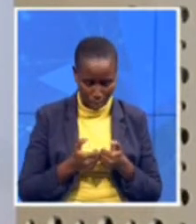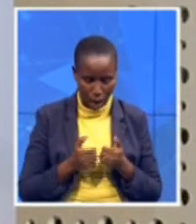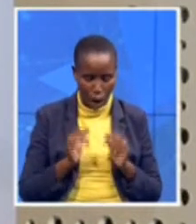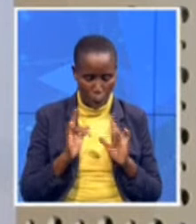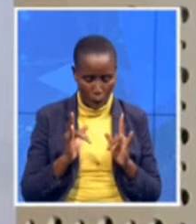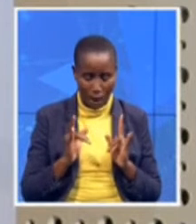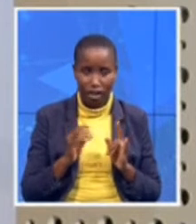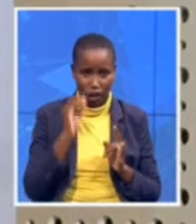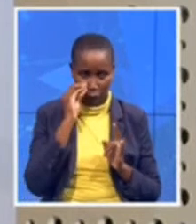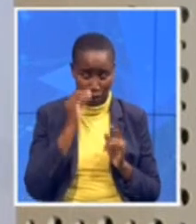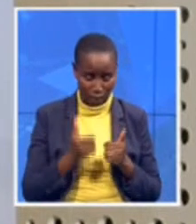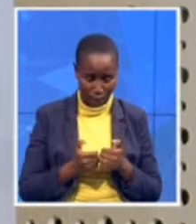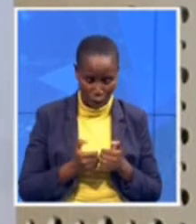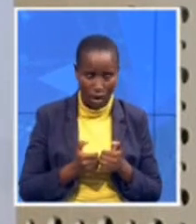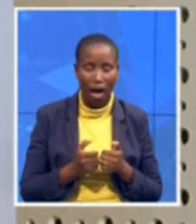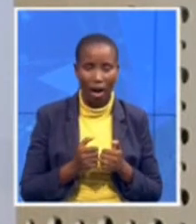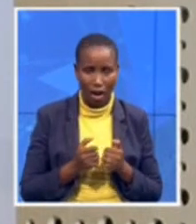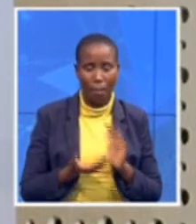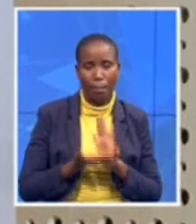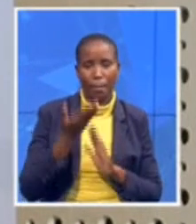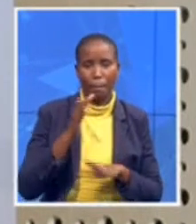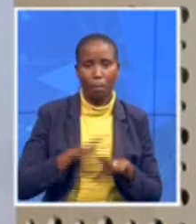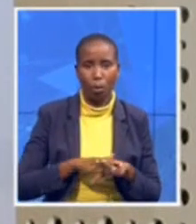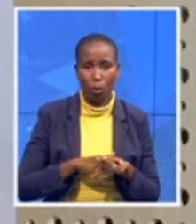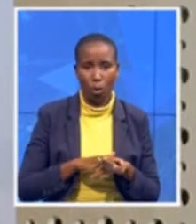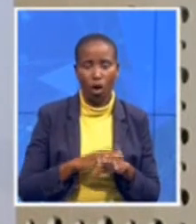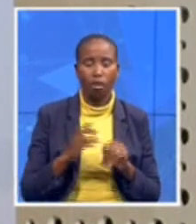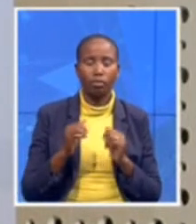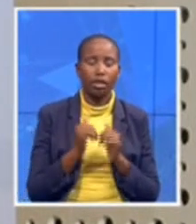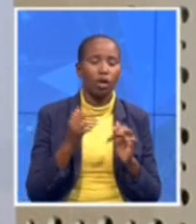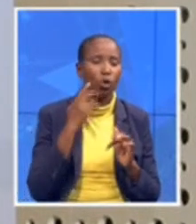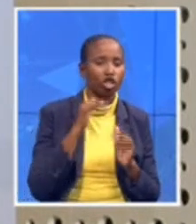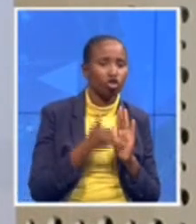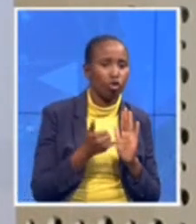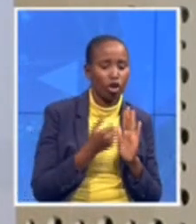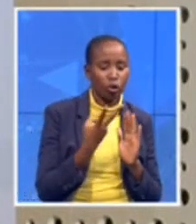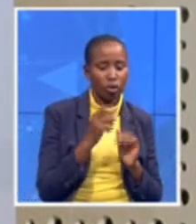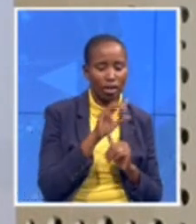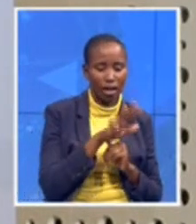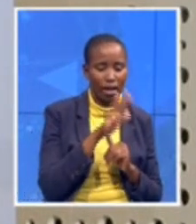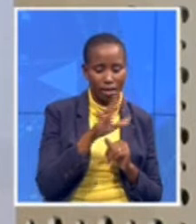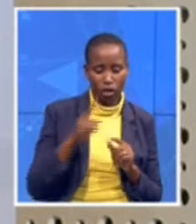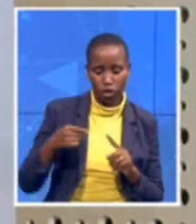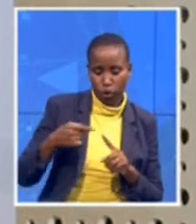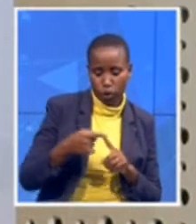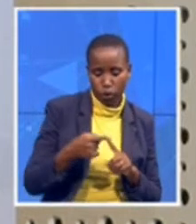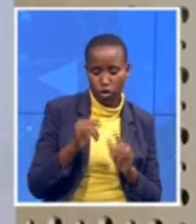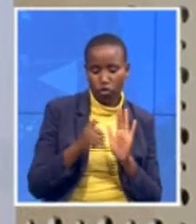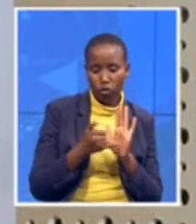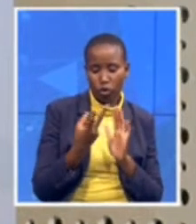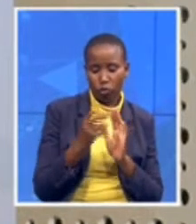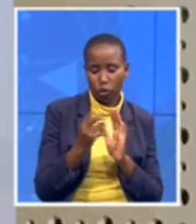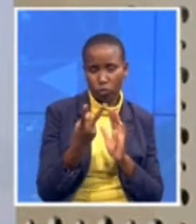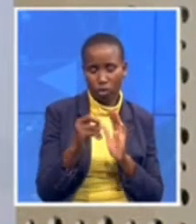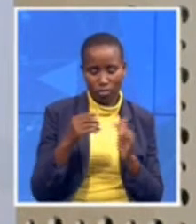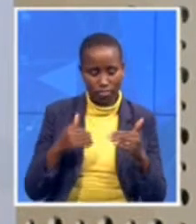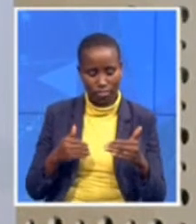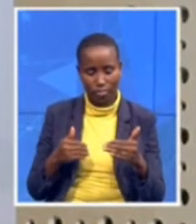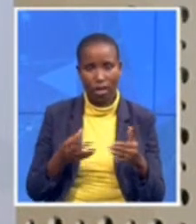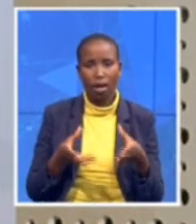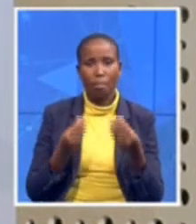between January 2019 and January 2020 to 103.5 million.